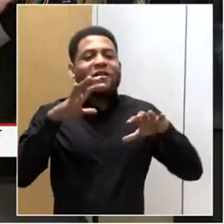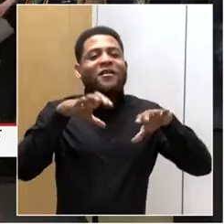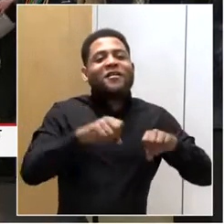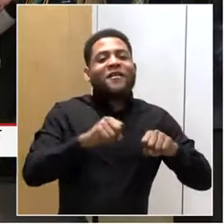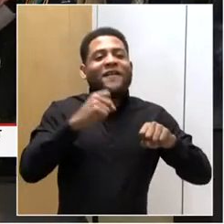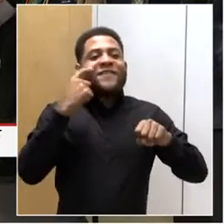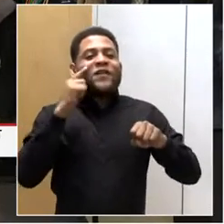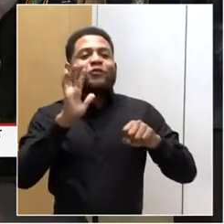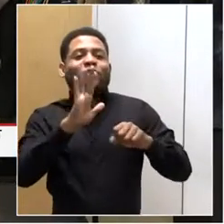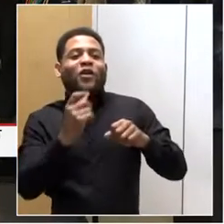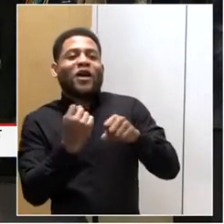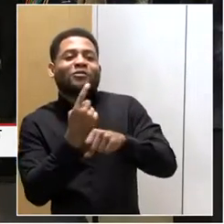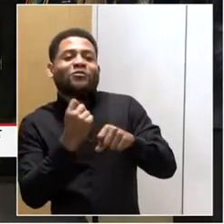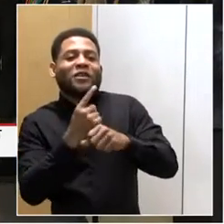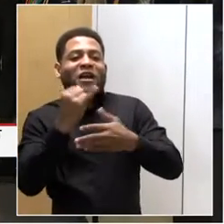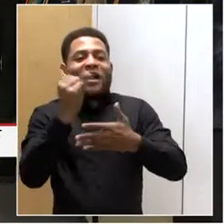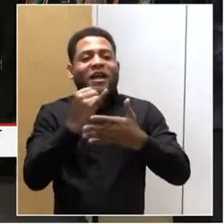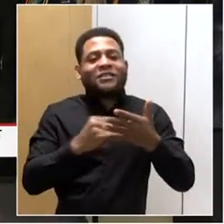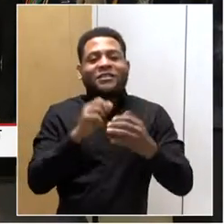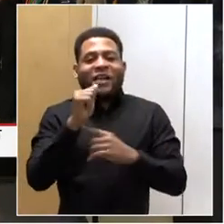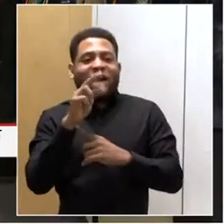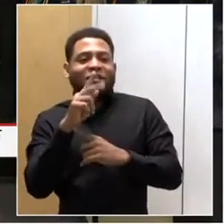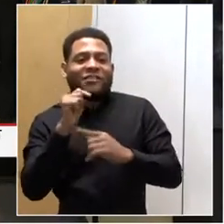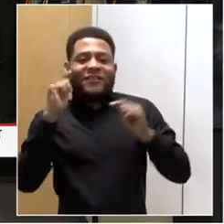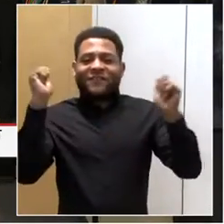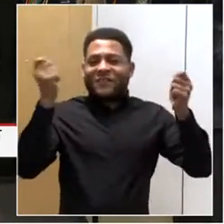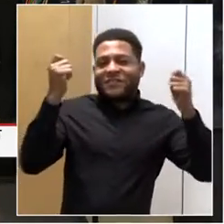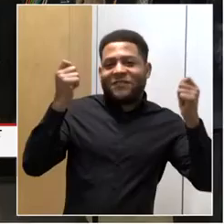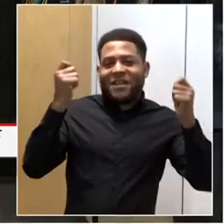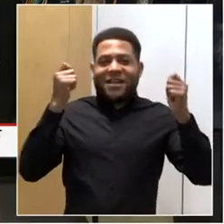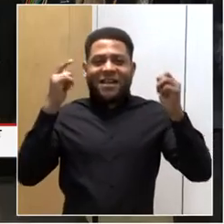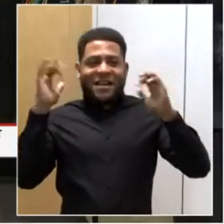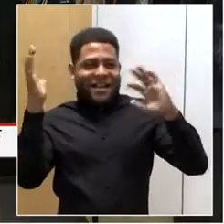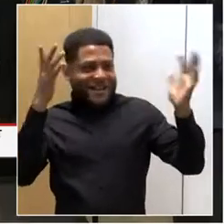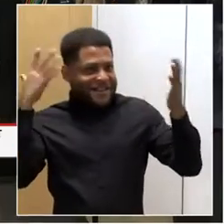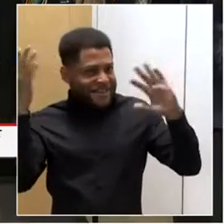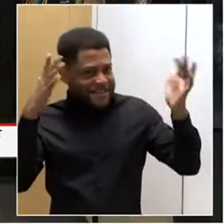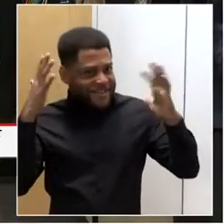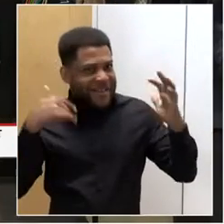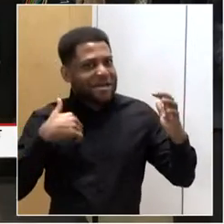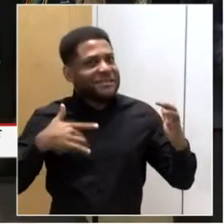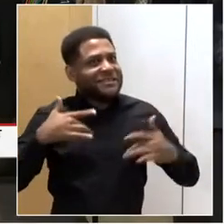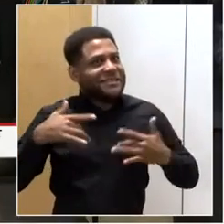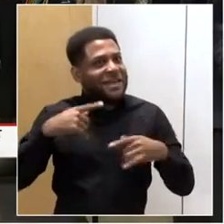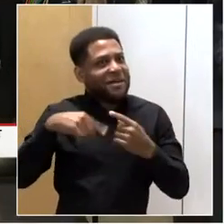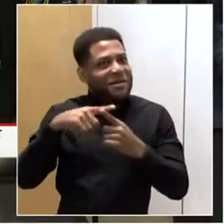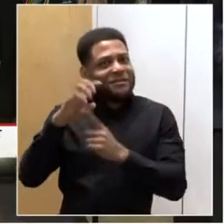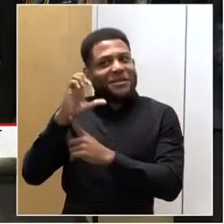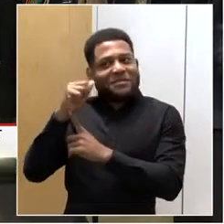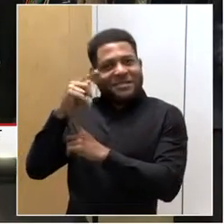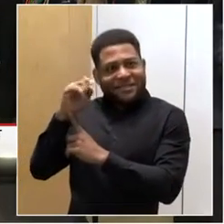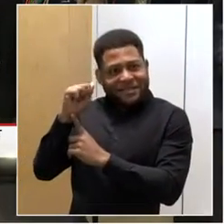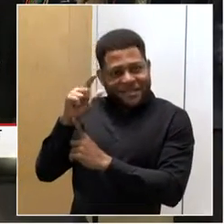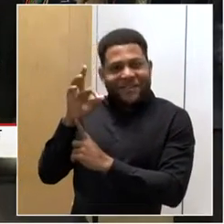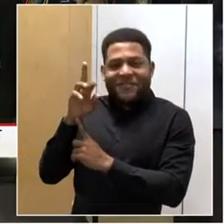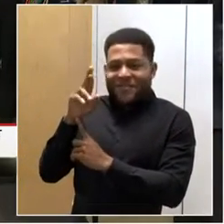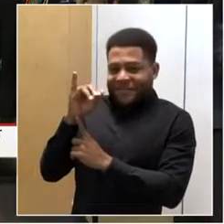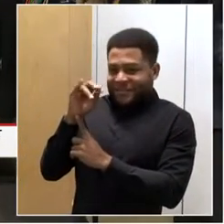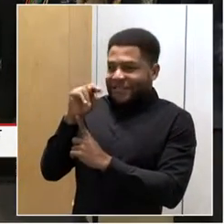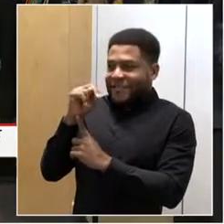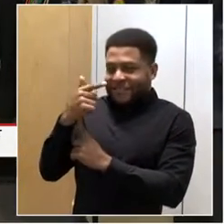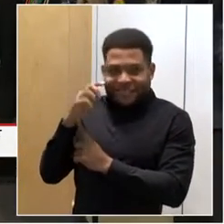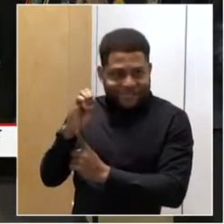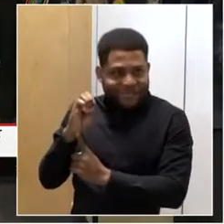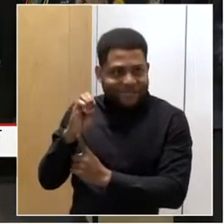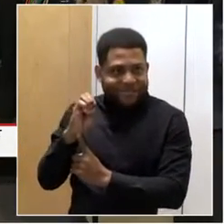good to hear about Capitol Fringe coming to downtown. So where's Julianne Brienza? Where is she? Right back